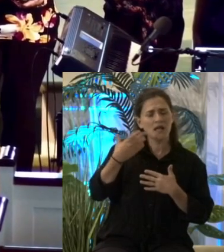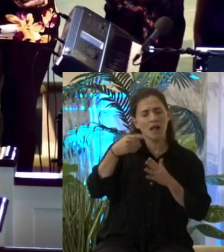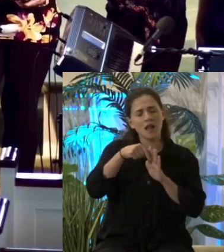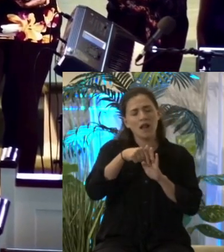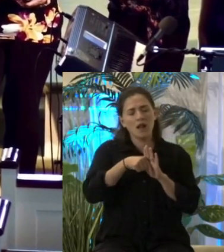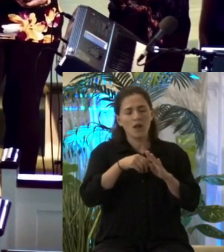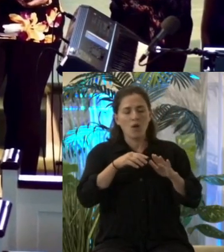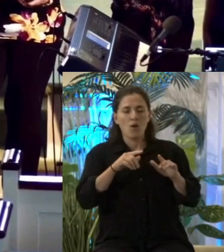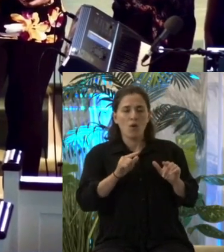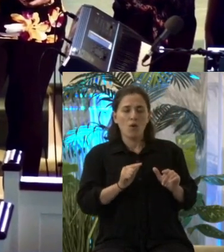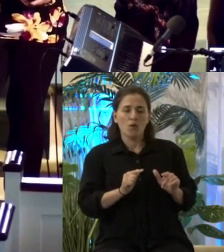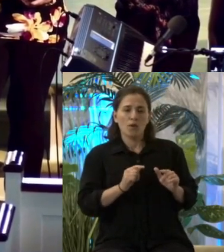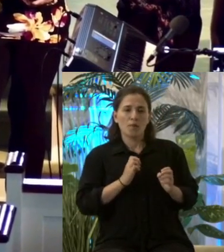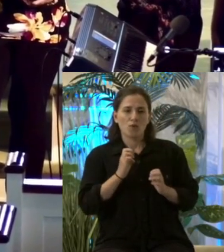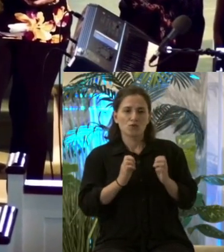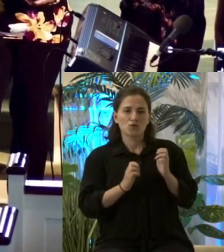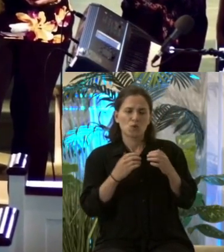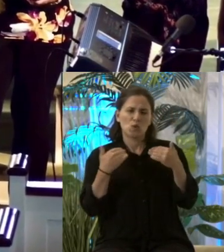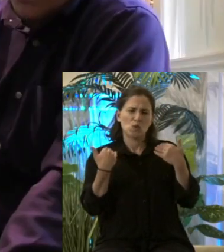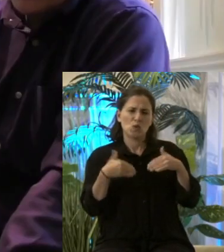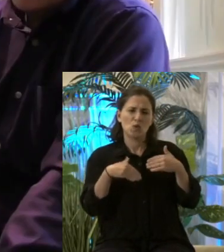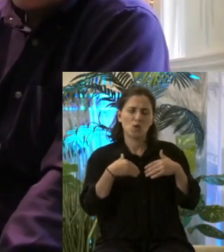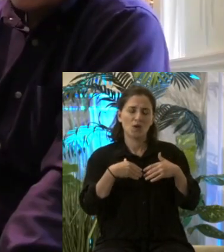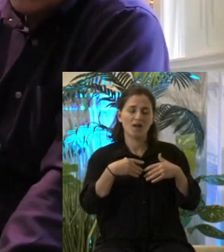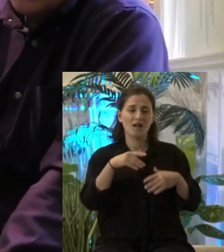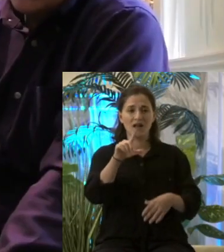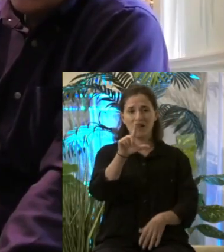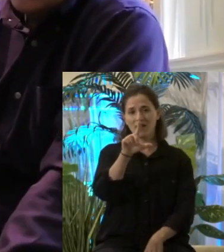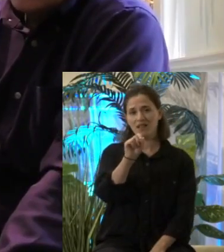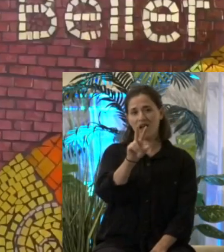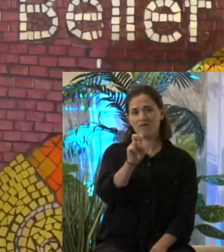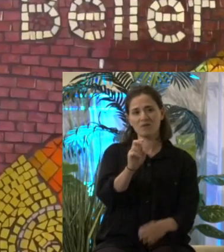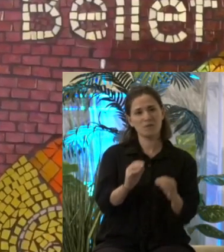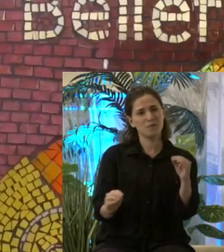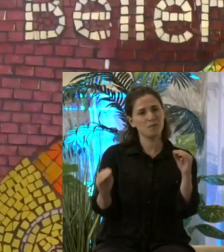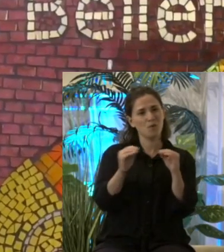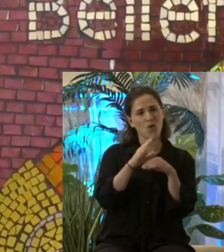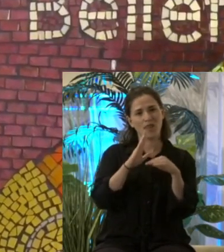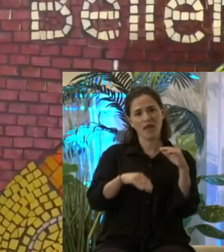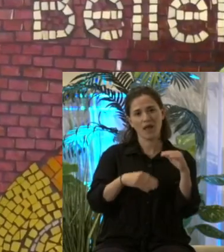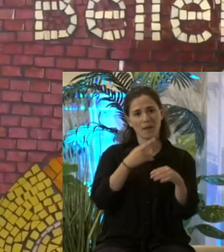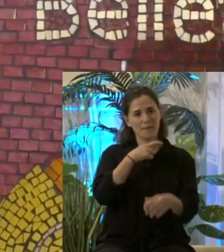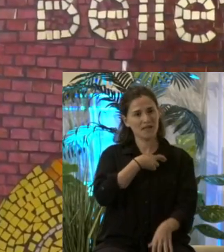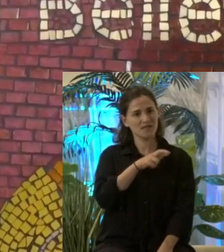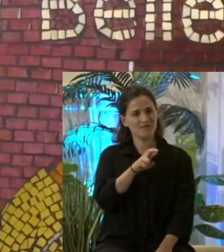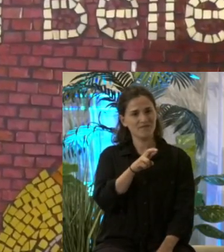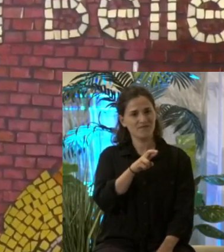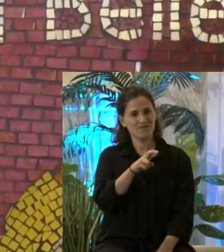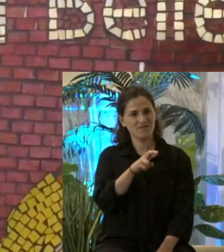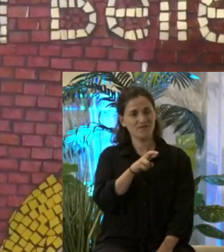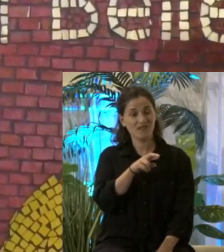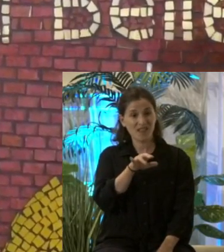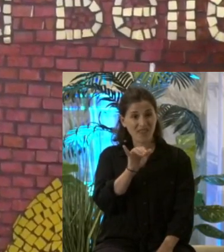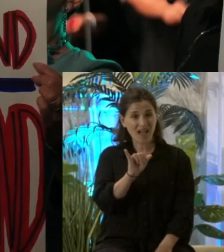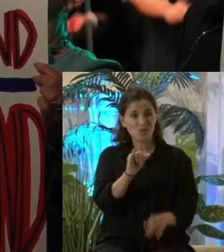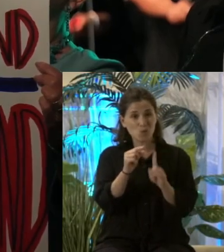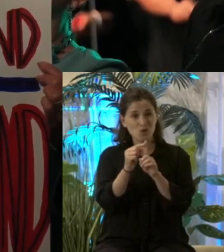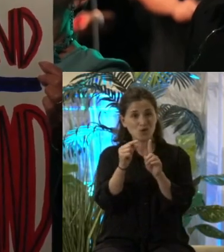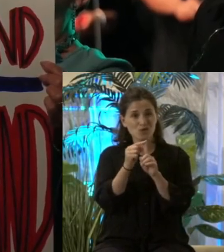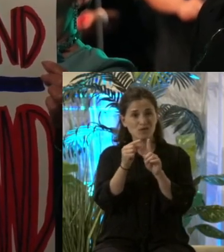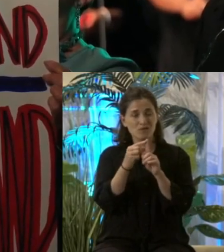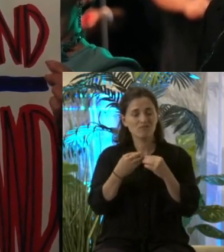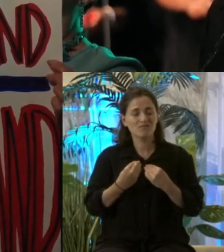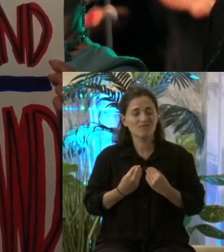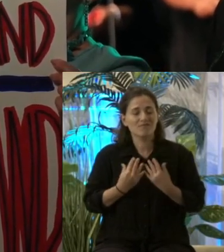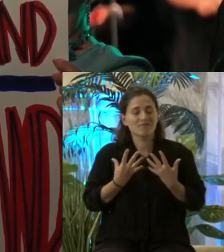into some deeper emotions. Love beyond belief. Those three words mean so much to